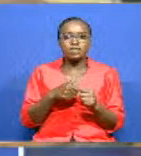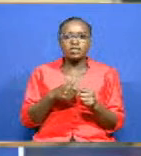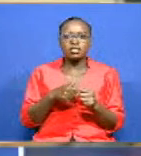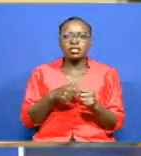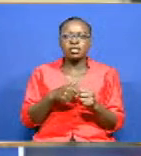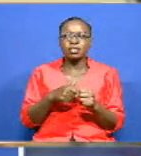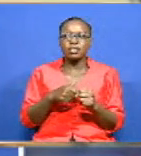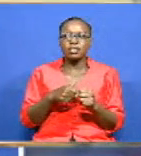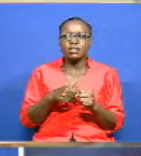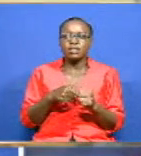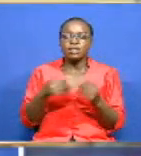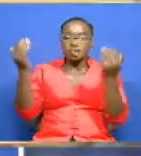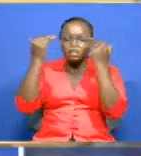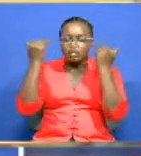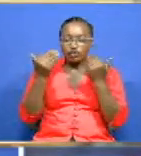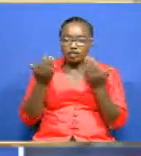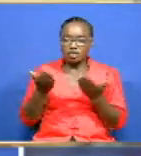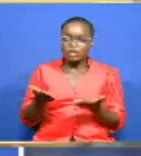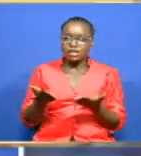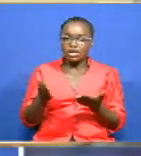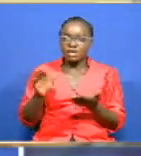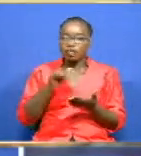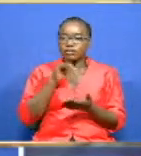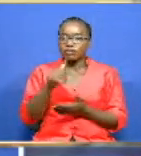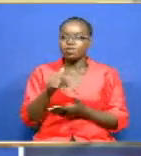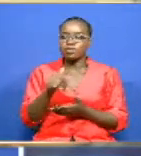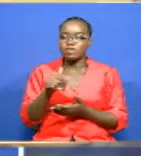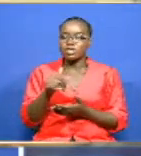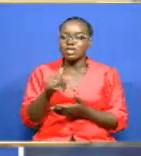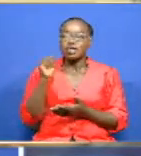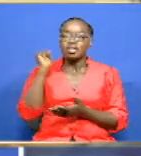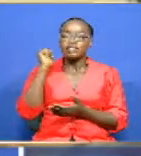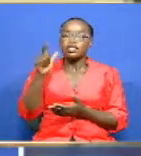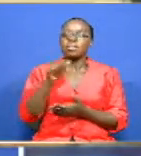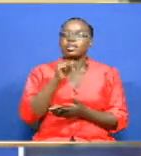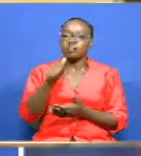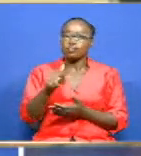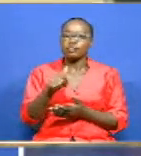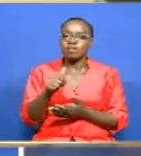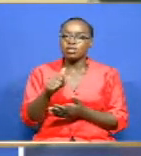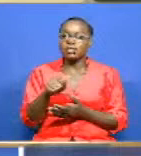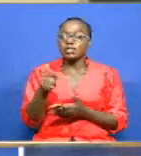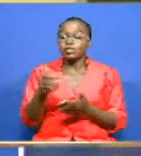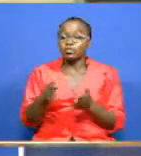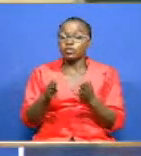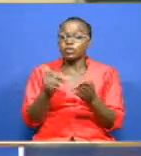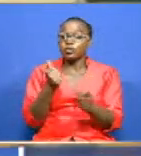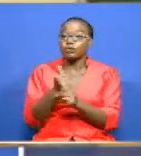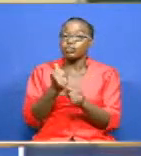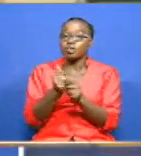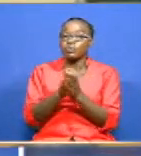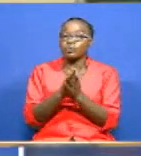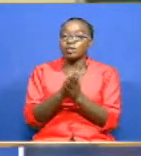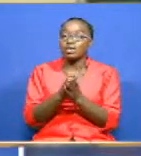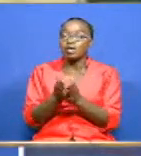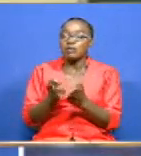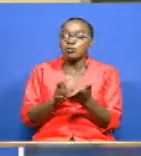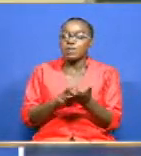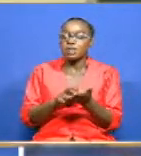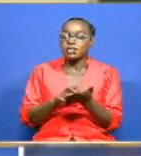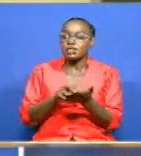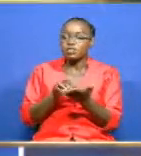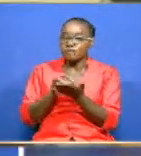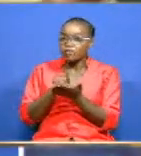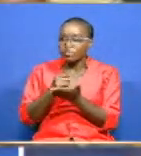the court here cannot and shall not have any way to deal with it other than to refer to